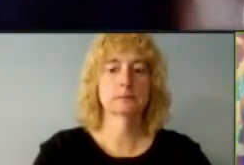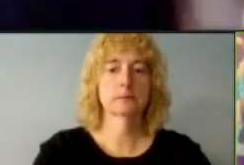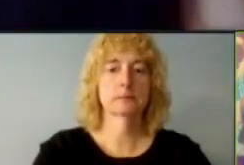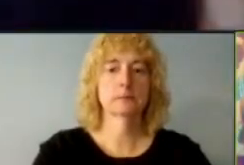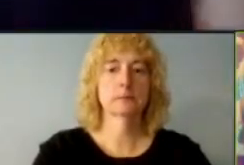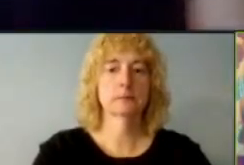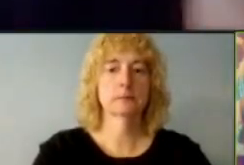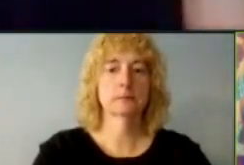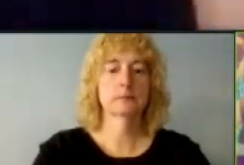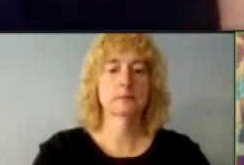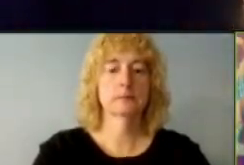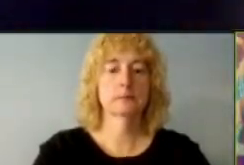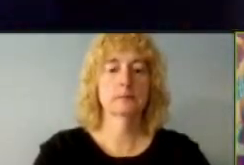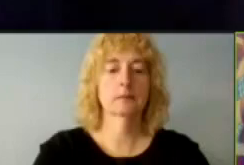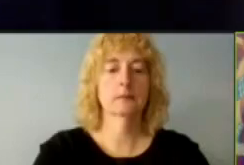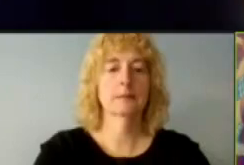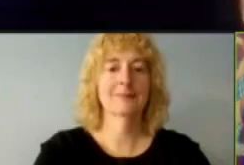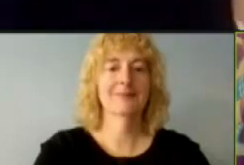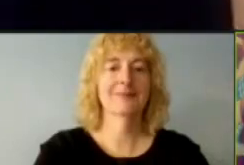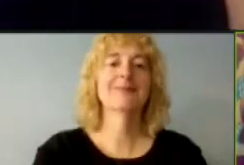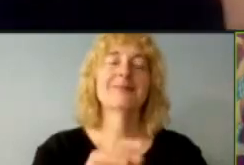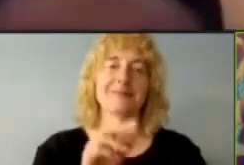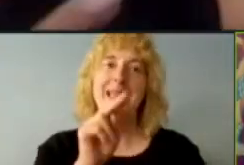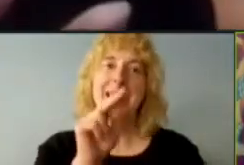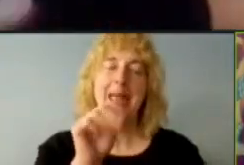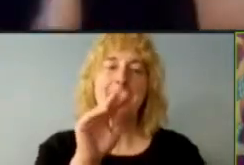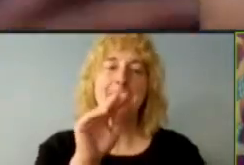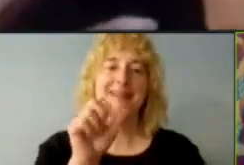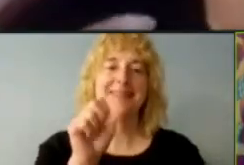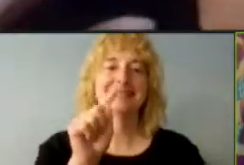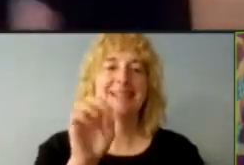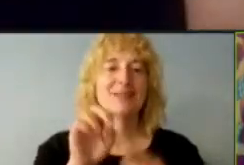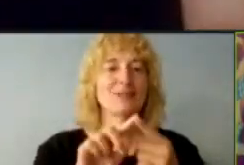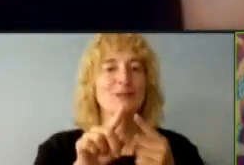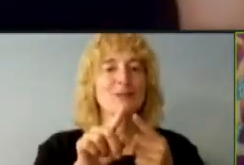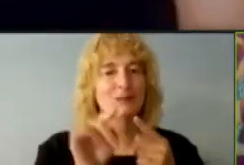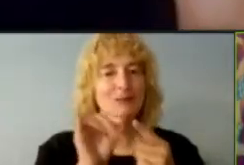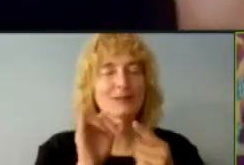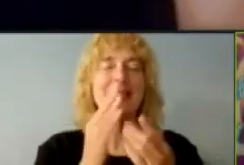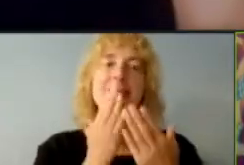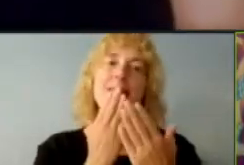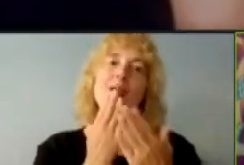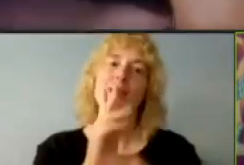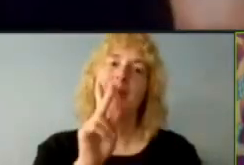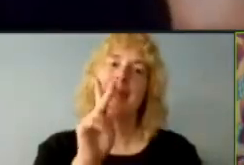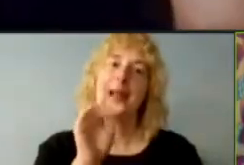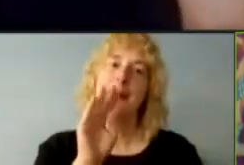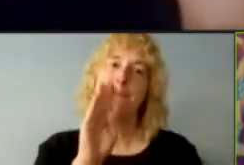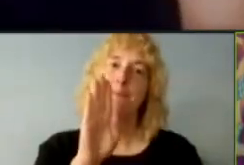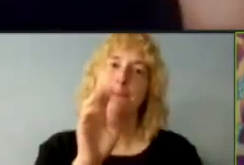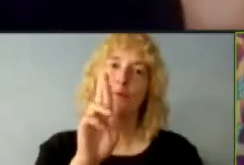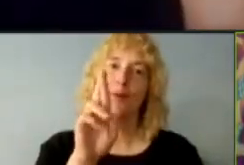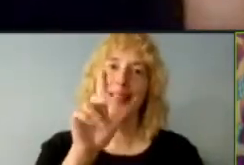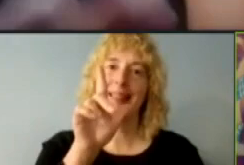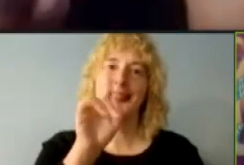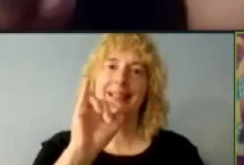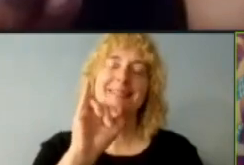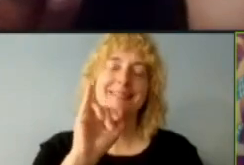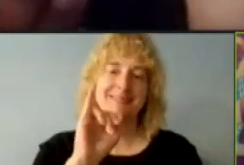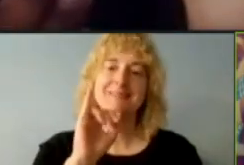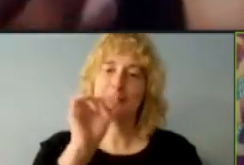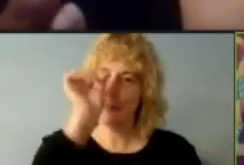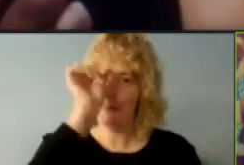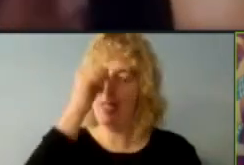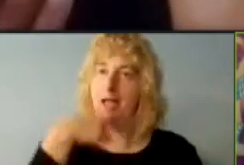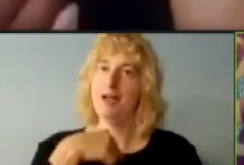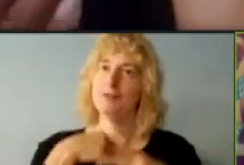Namaste to you as well. Kimberly, thank you for reminding us that in this unprecedented time, we have